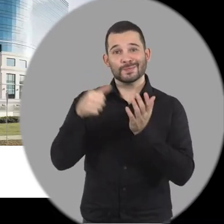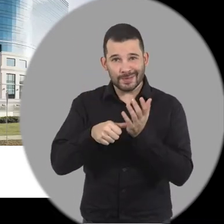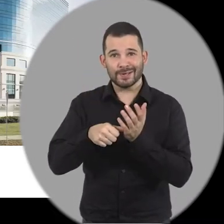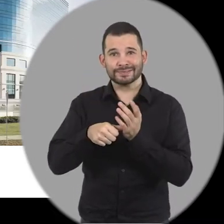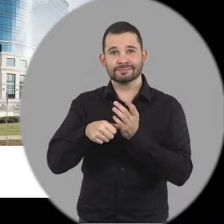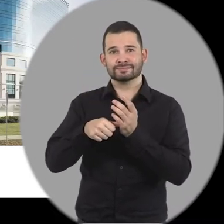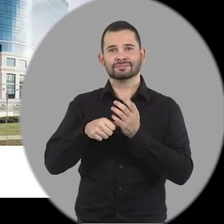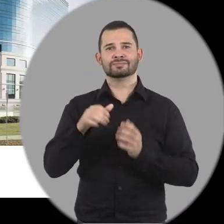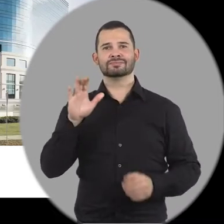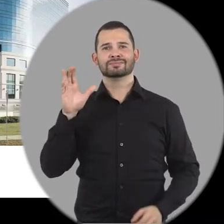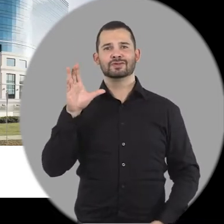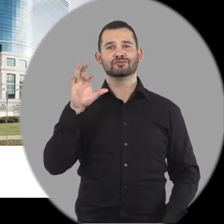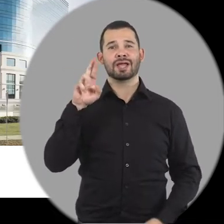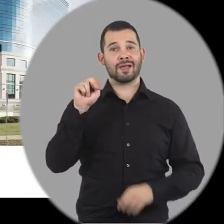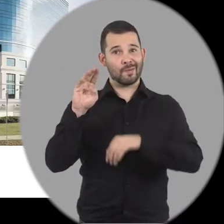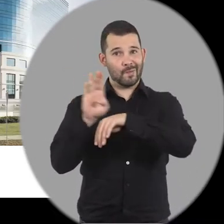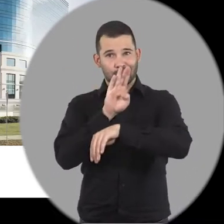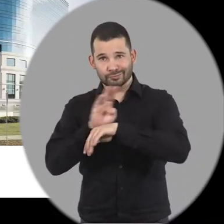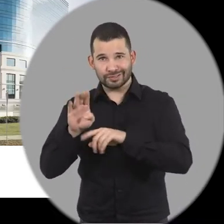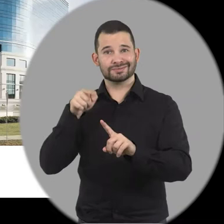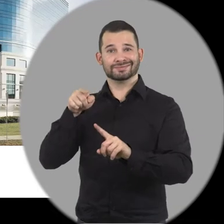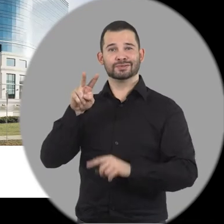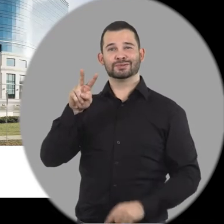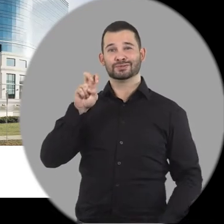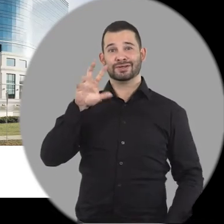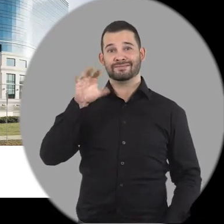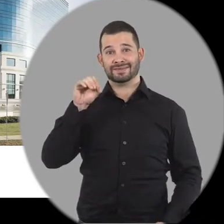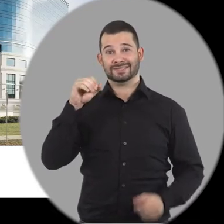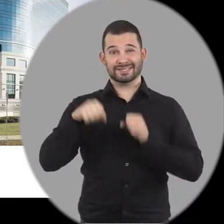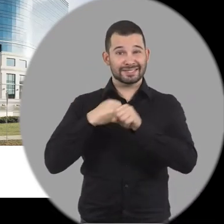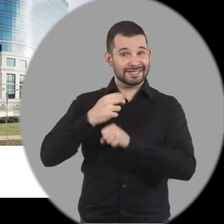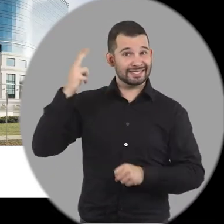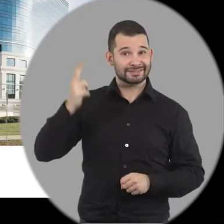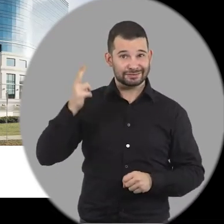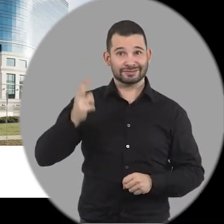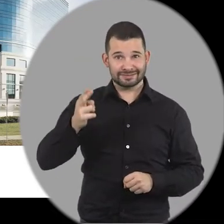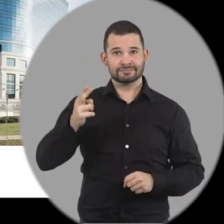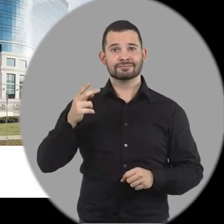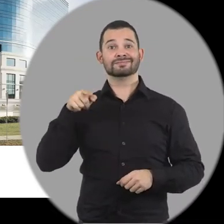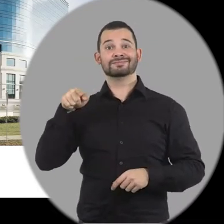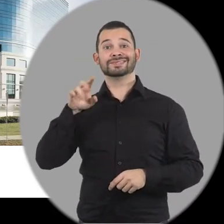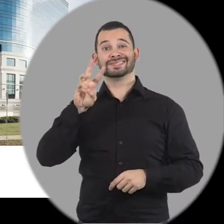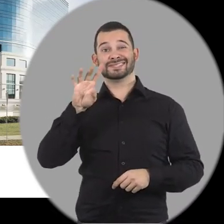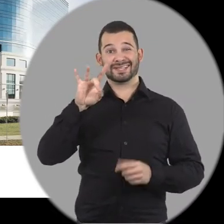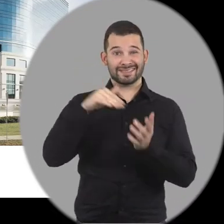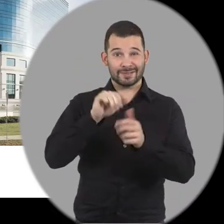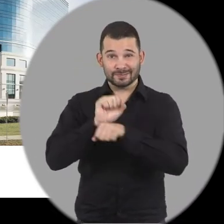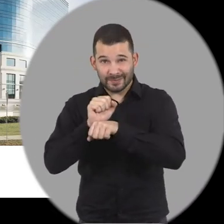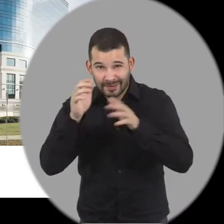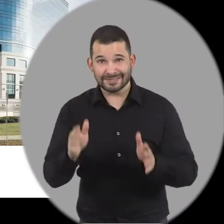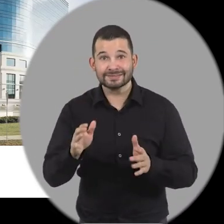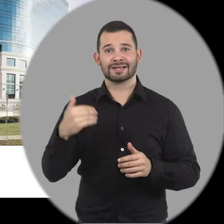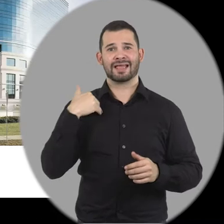history, 68,000 employees across Canada. We have four unions: Canadian Union of Postal Workers, Canadian